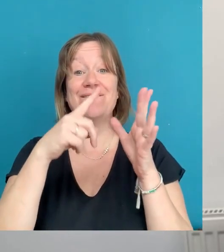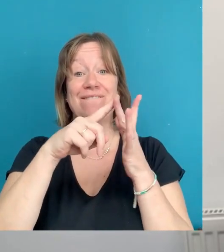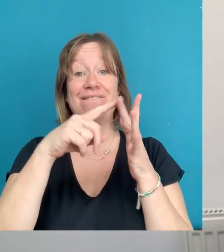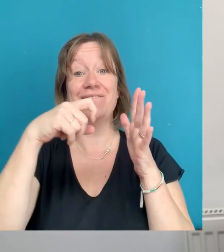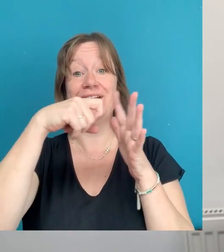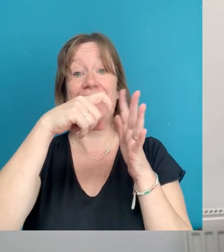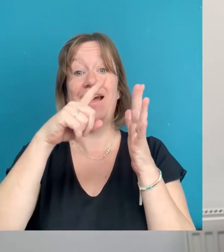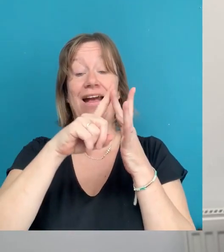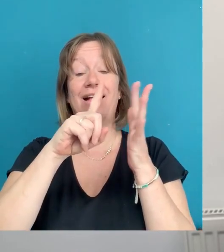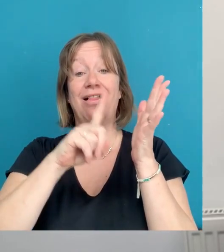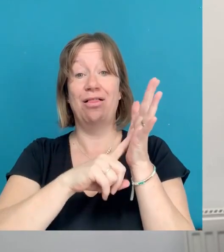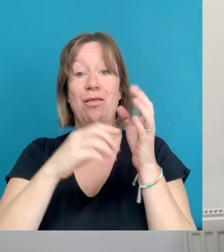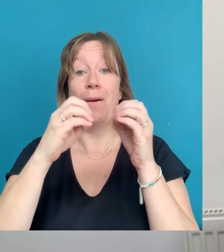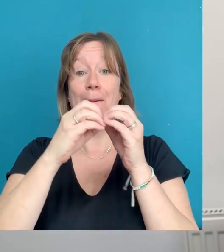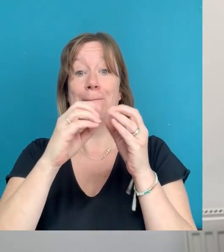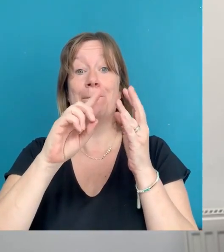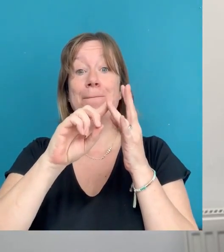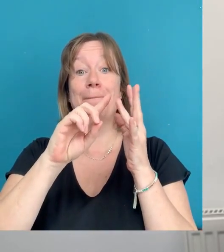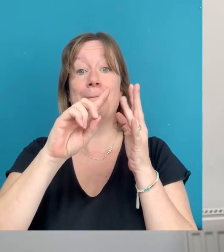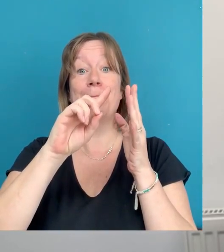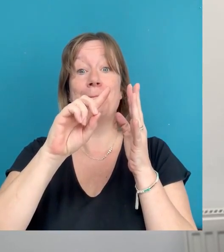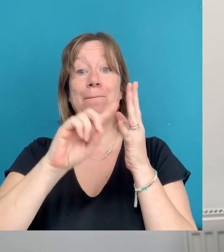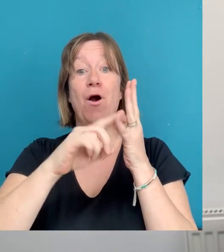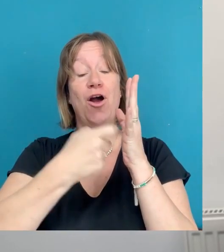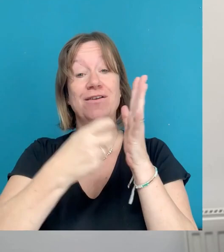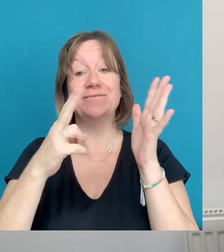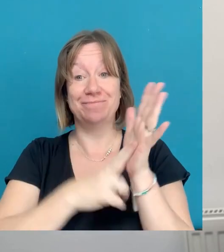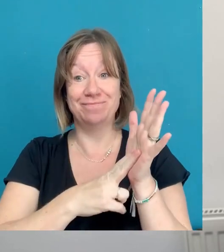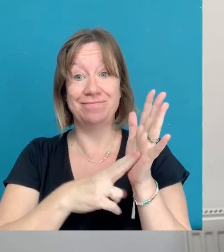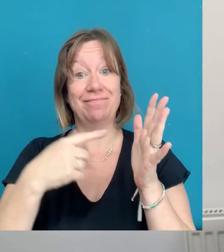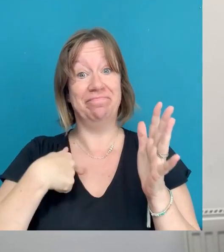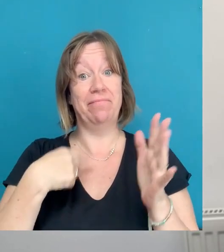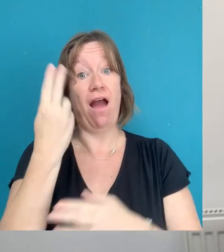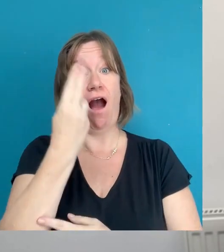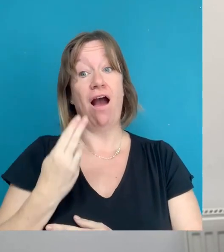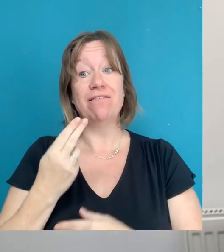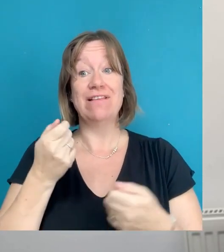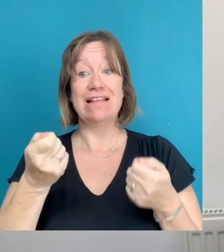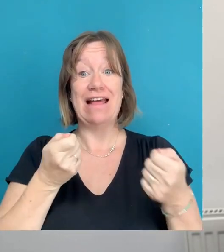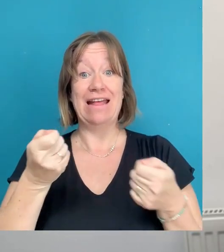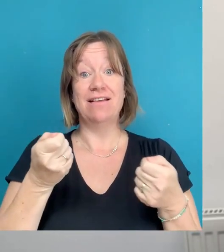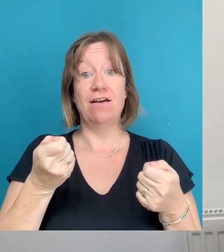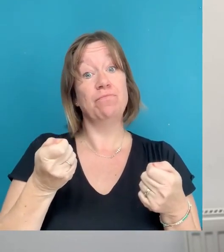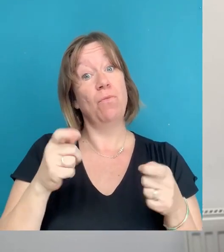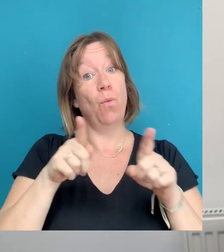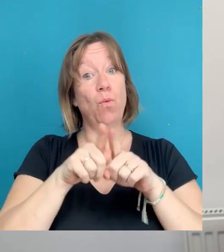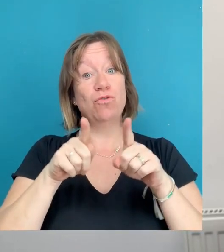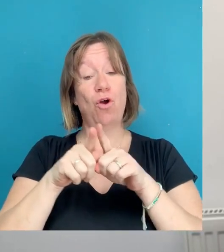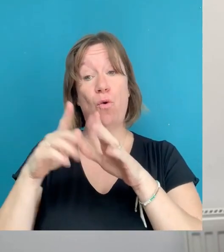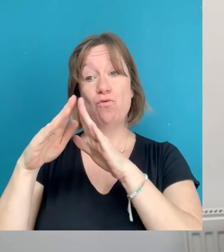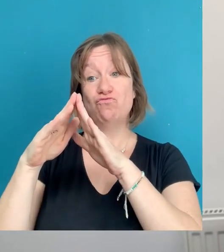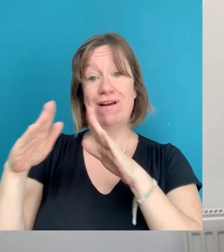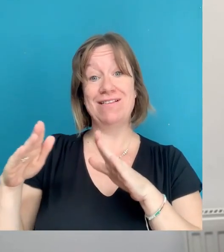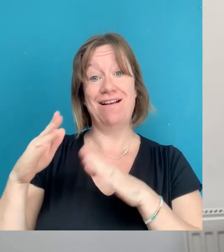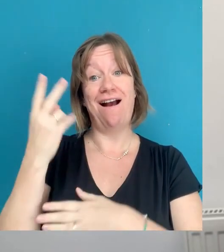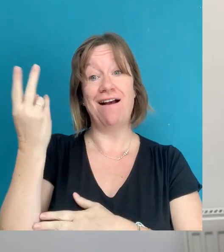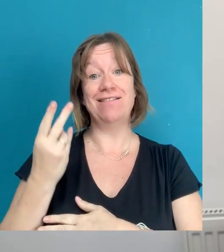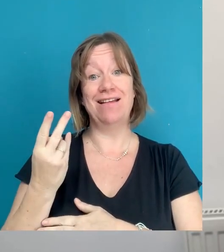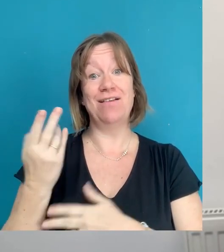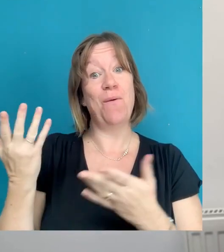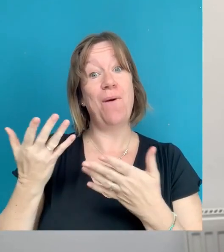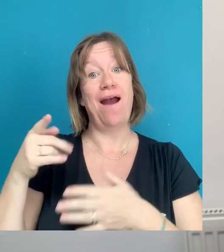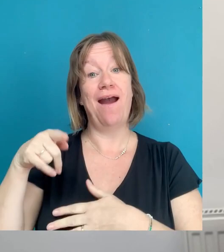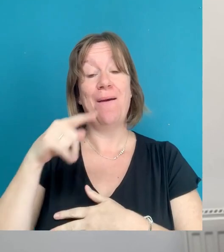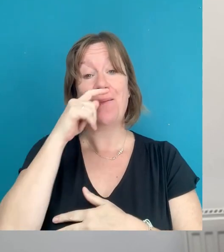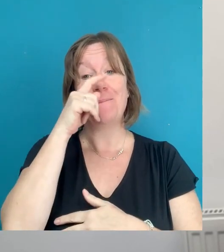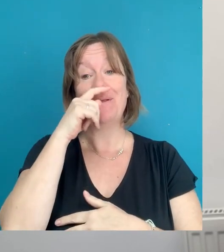Hi, my name is Fae Kilburn. I'm a fine artist and arts facilitator. I'm currently a resident artist with